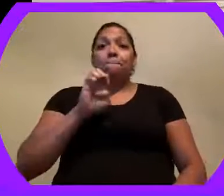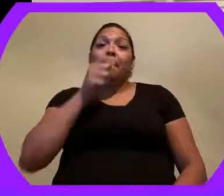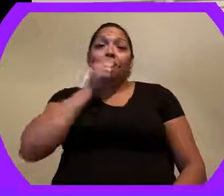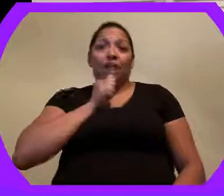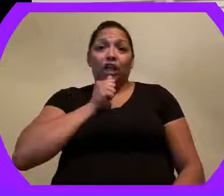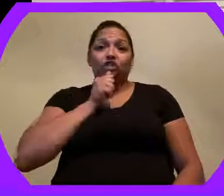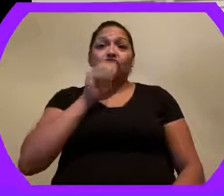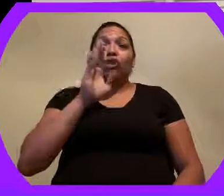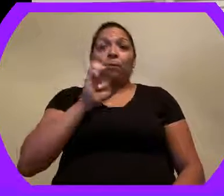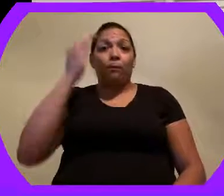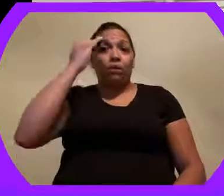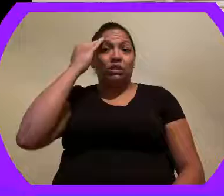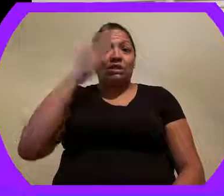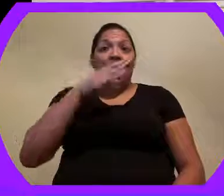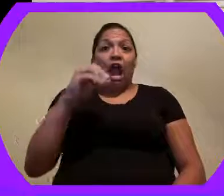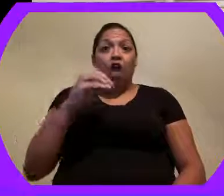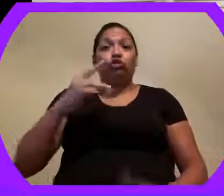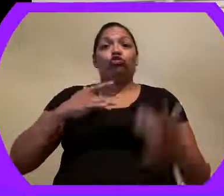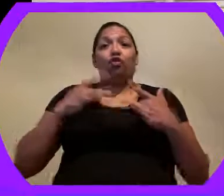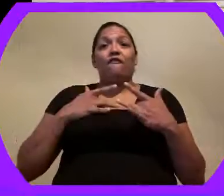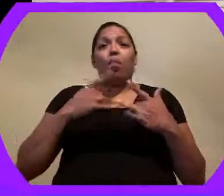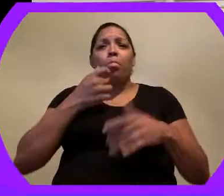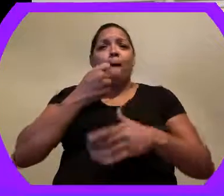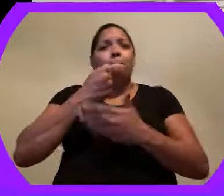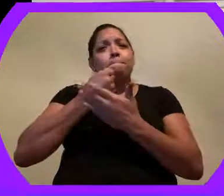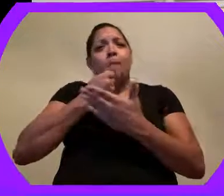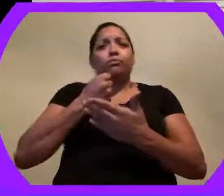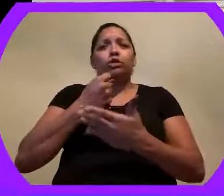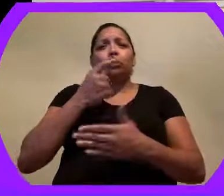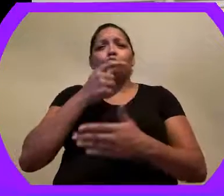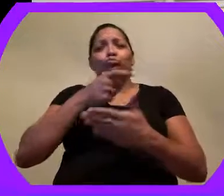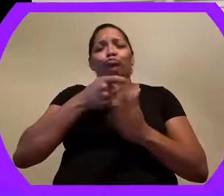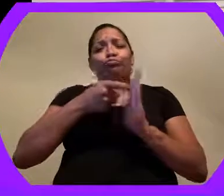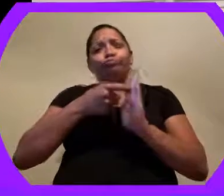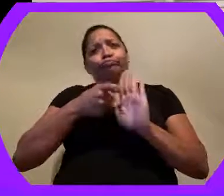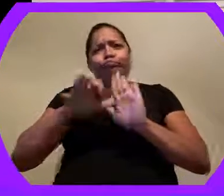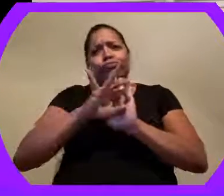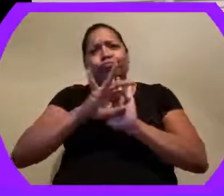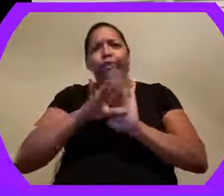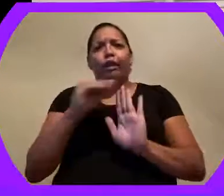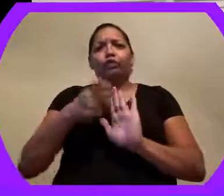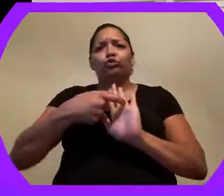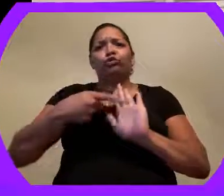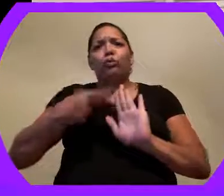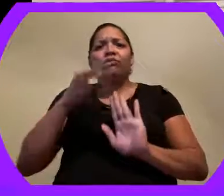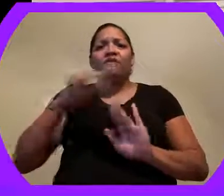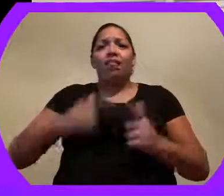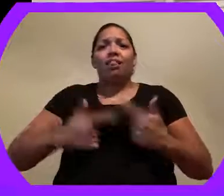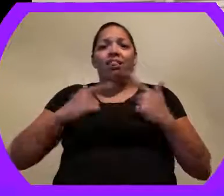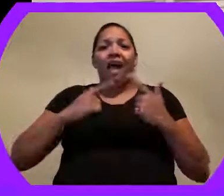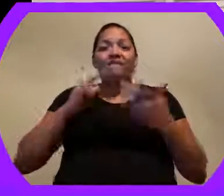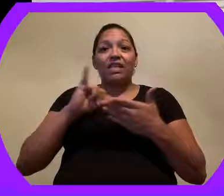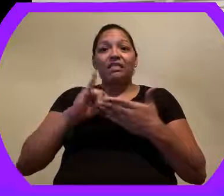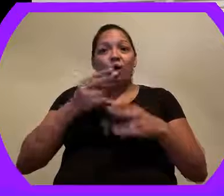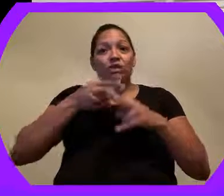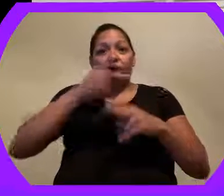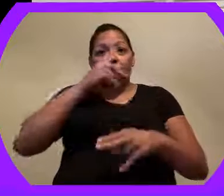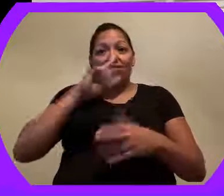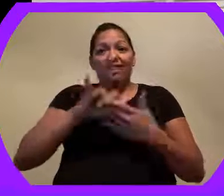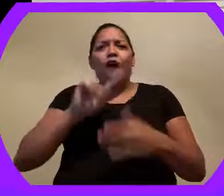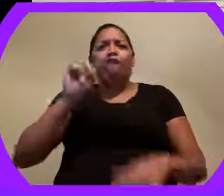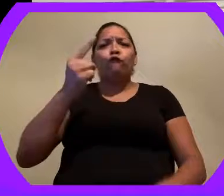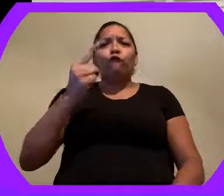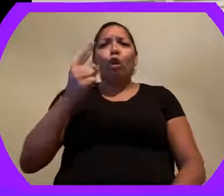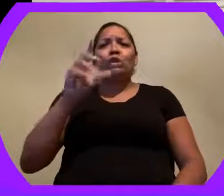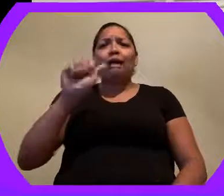one on me as well. It's Be Patient, Be Present, Be Joyful, a first aid kit for the emotional bumps, scrapes, and bruises of life. As you can see, it's something small you can carry with you, and it was